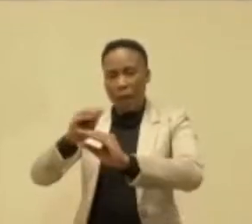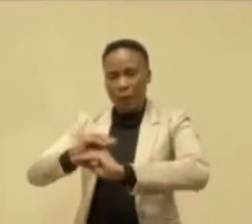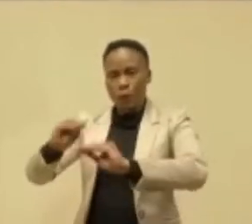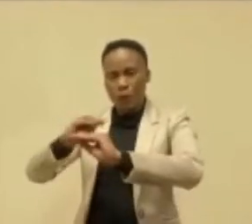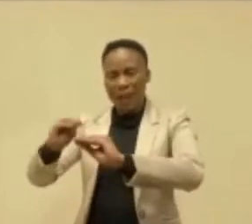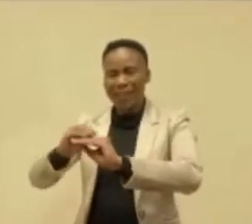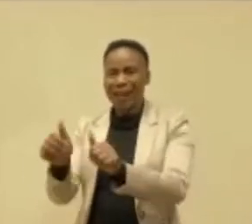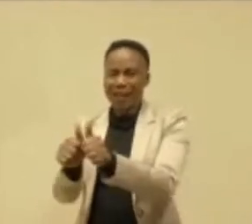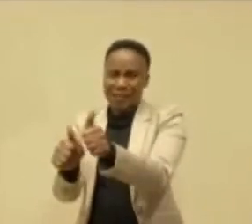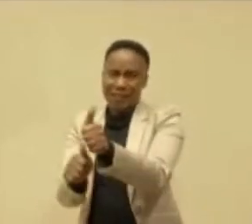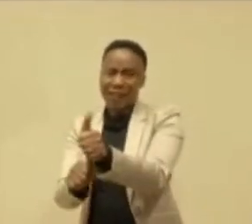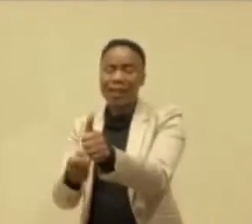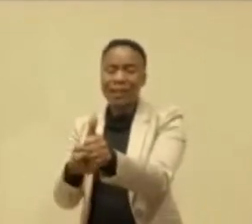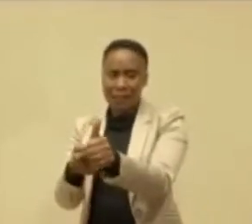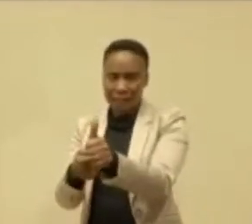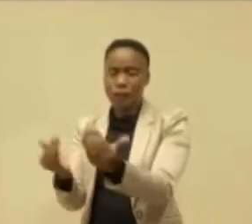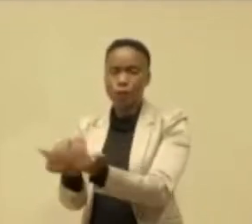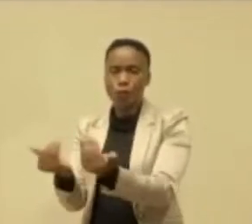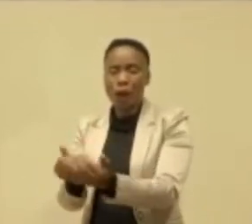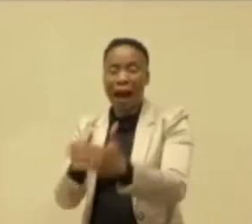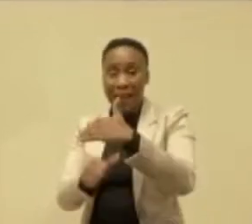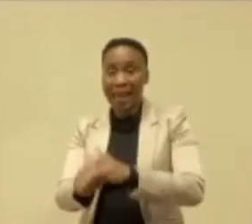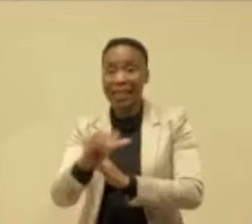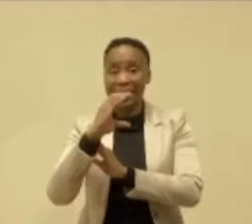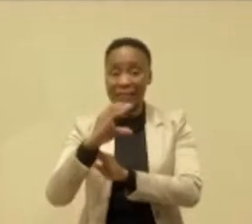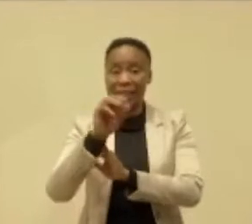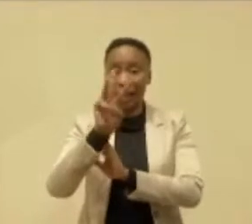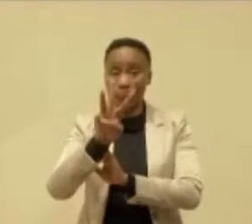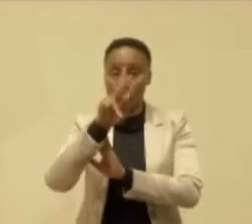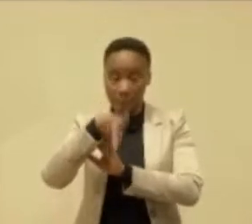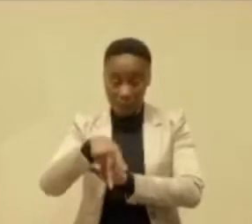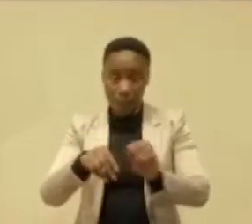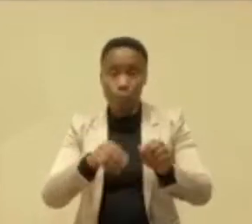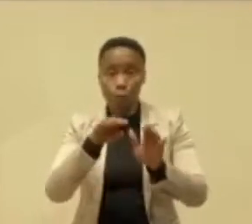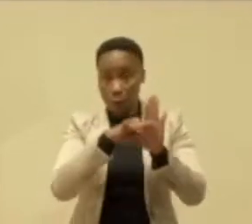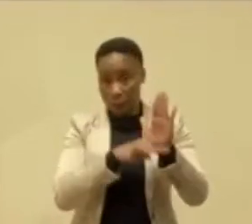go along and so on under the cwp program